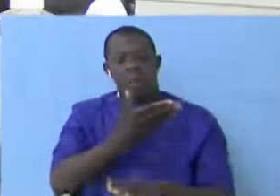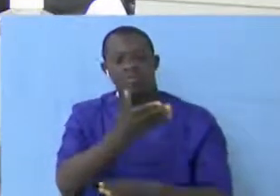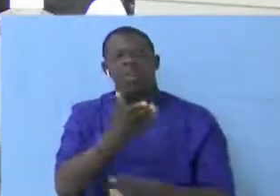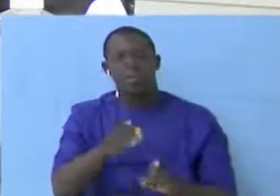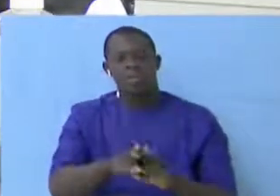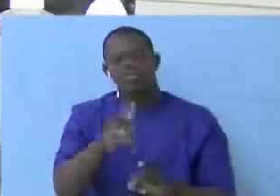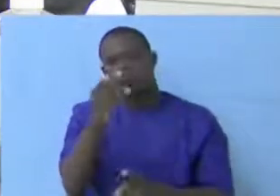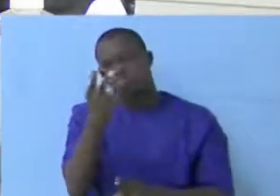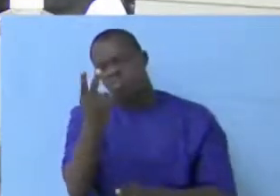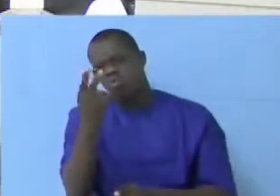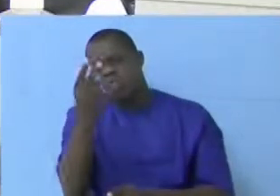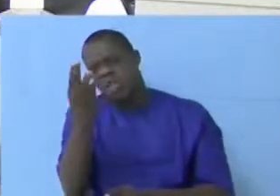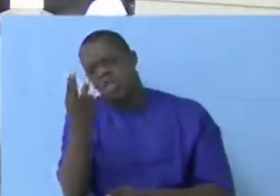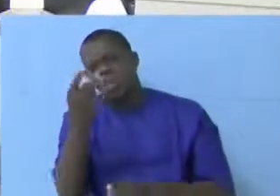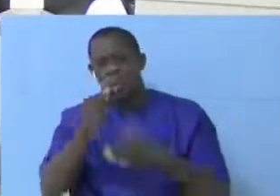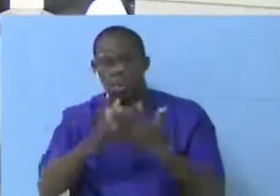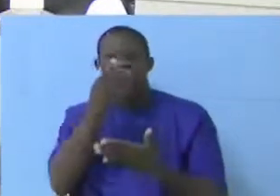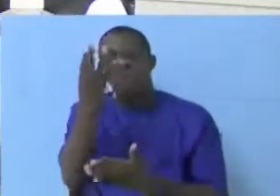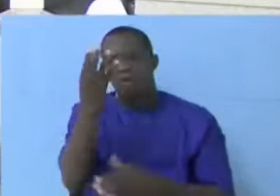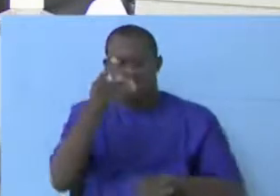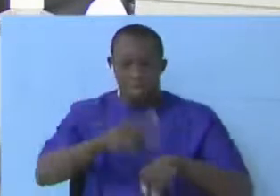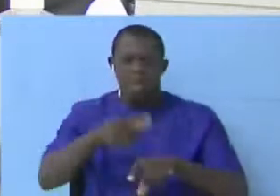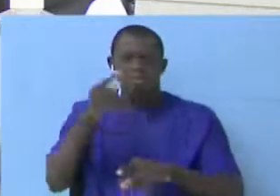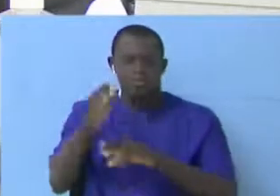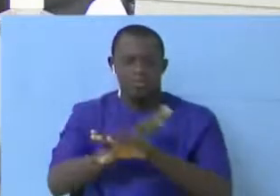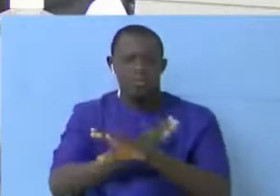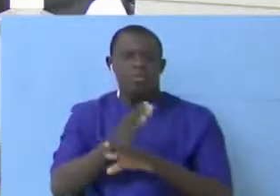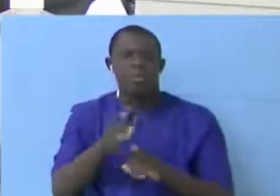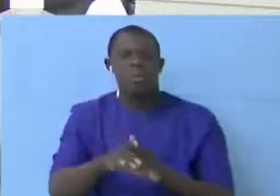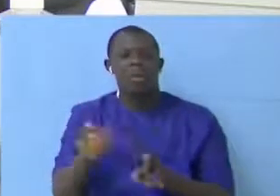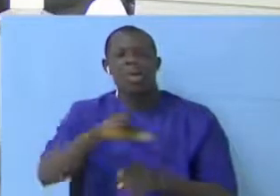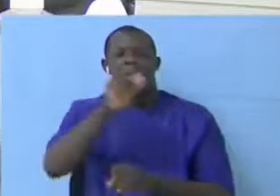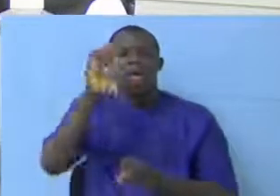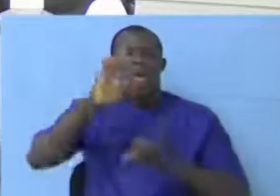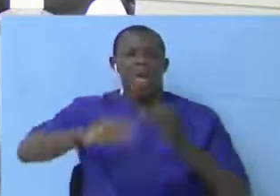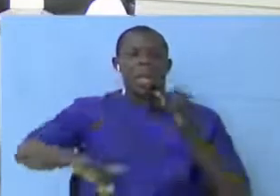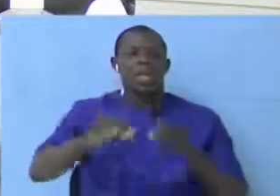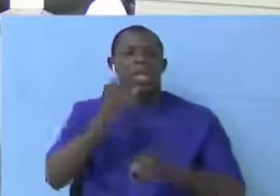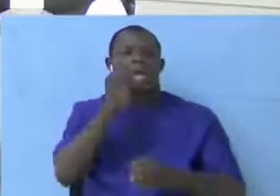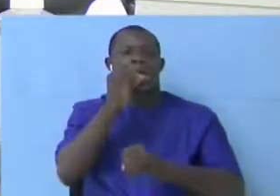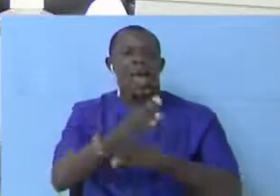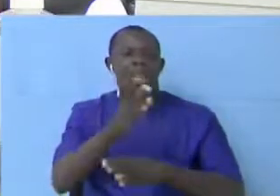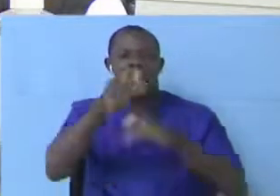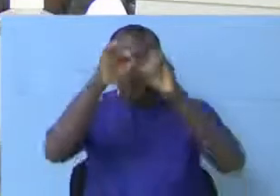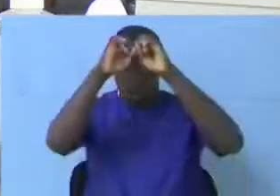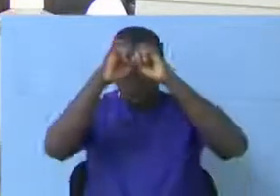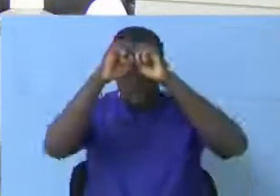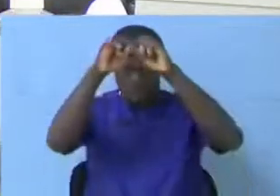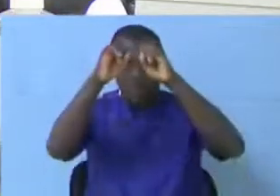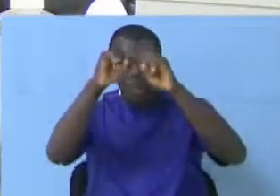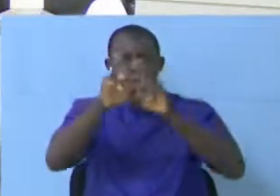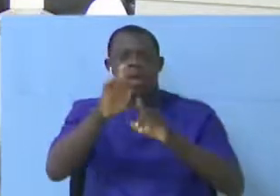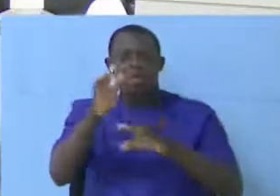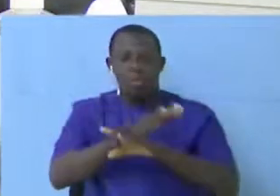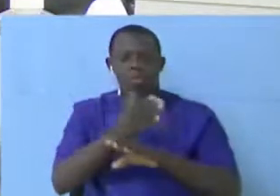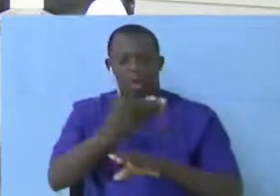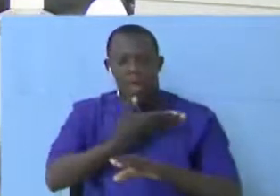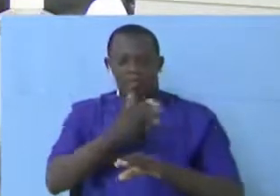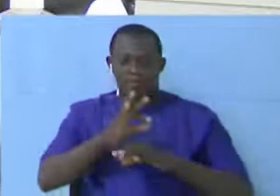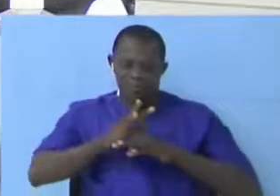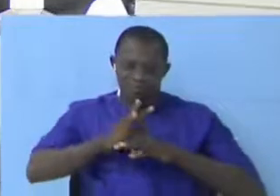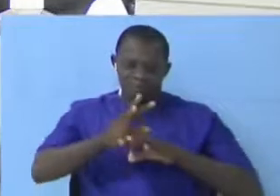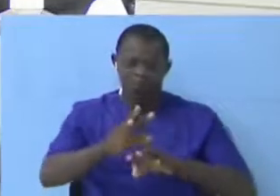3 or 4 times. And that it ended up Ghana government having interest, negotiating